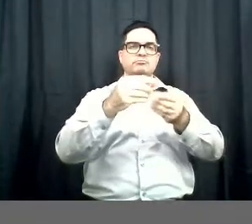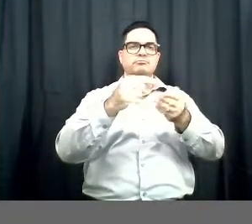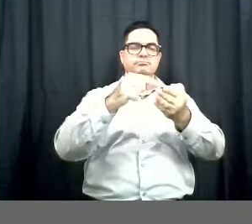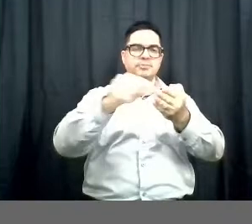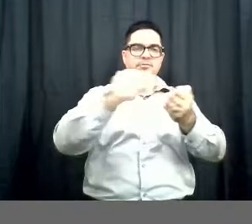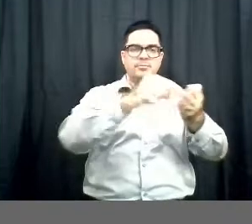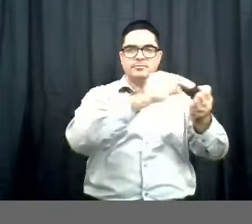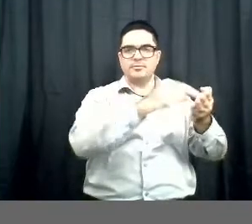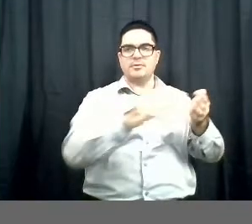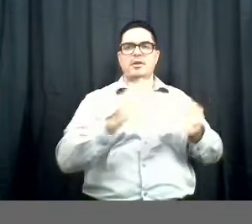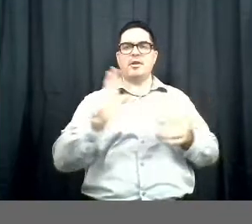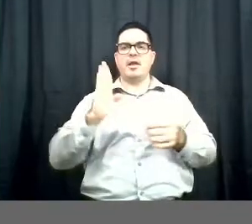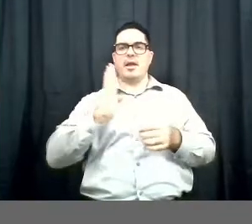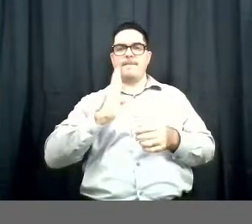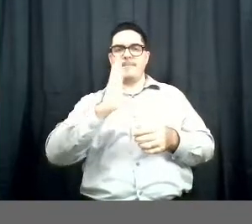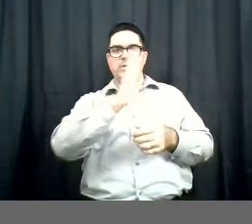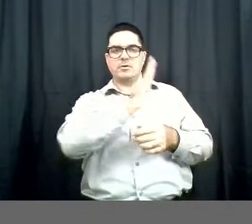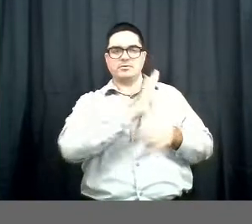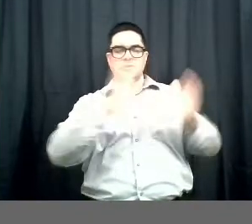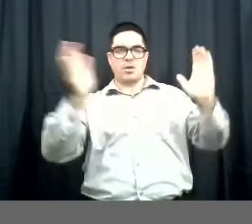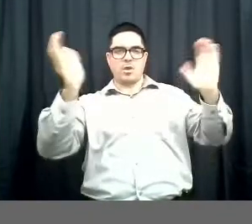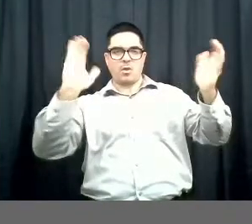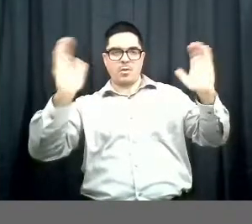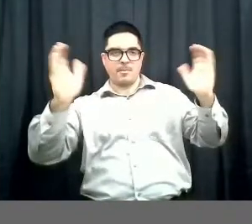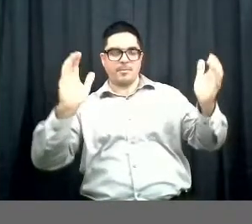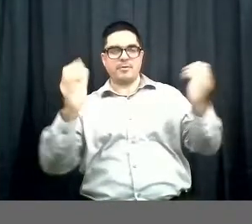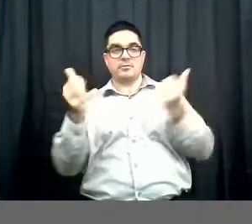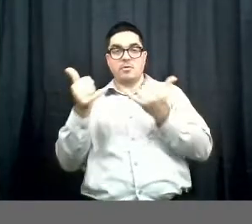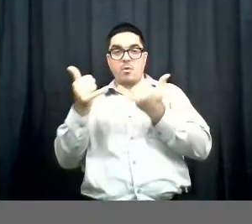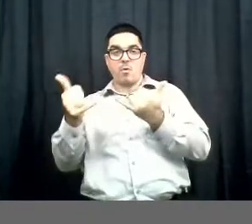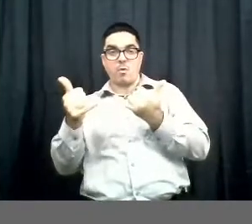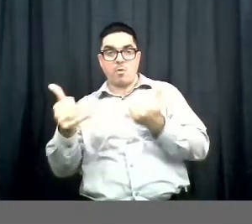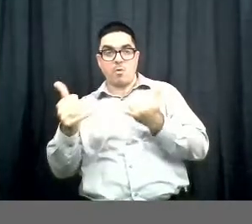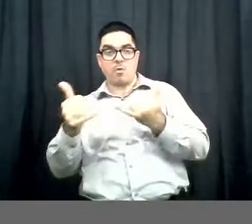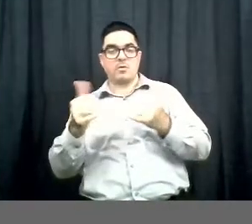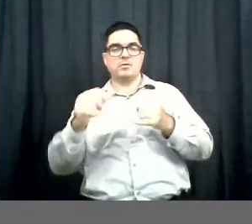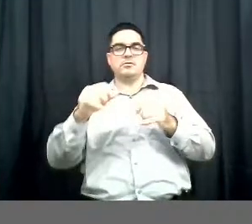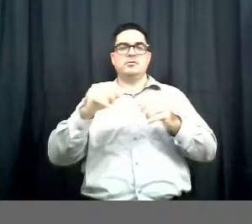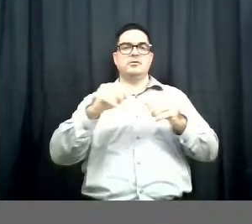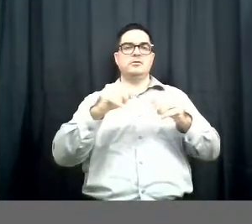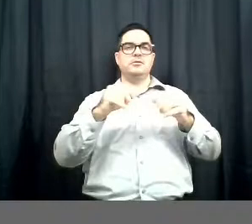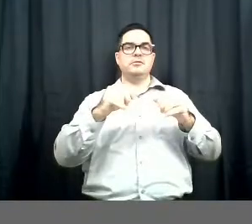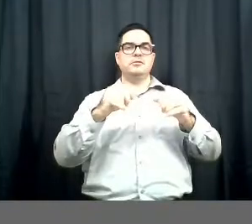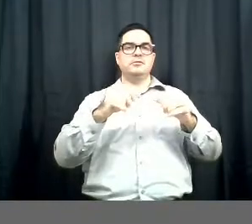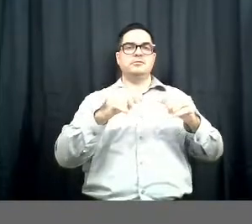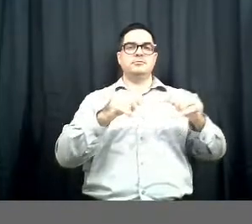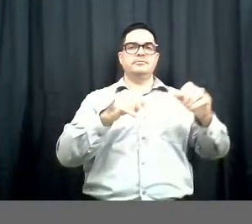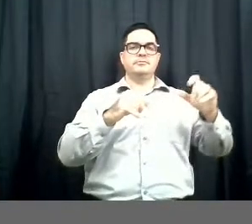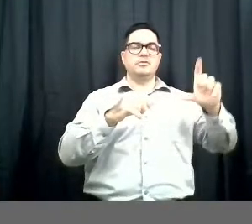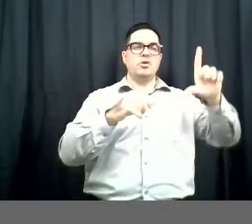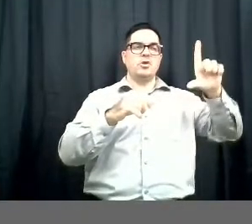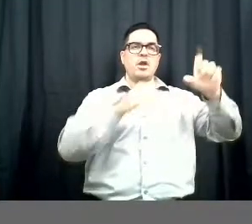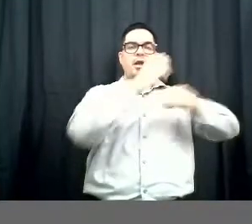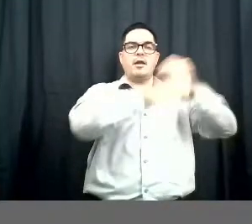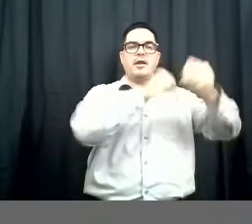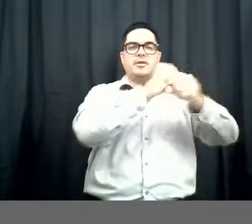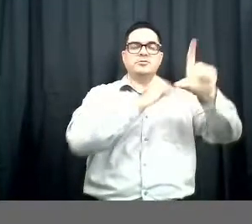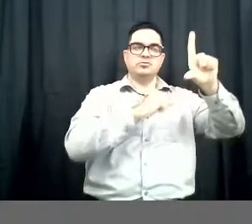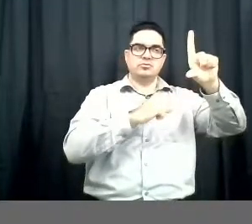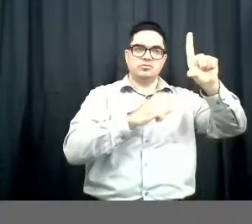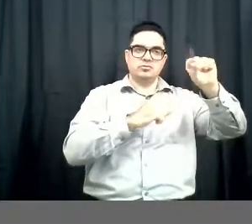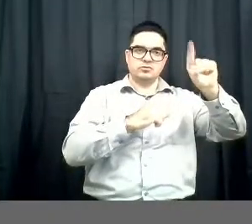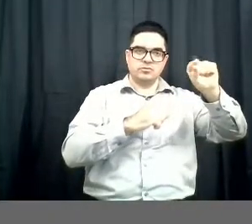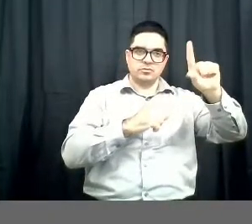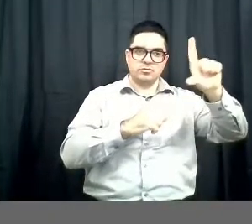personnel spending is today in FY21, and what the assumptions are through FY22 and 23 in the fiscal plan.